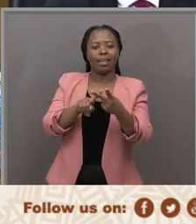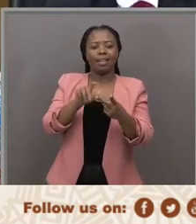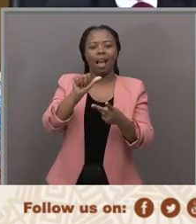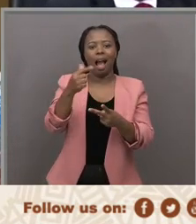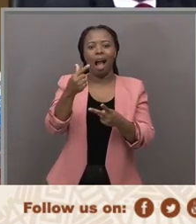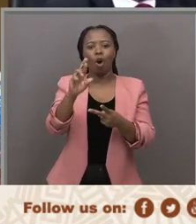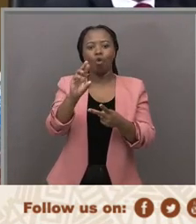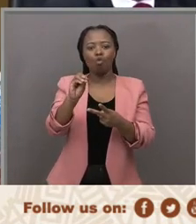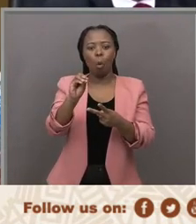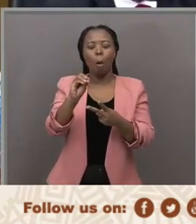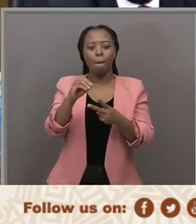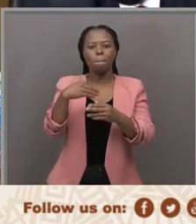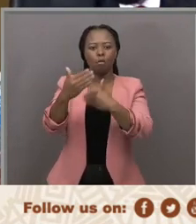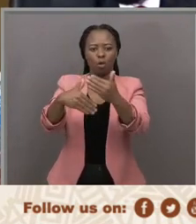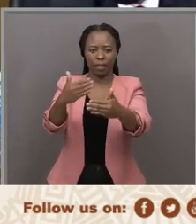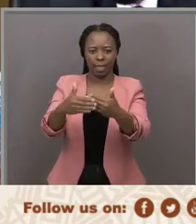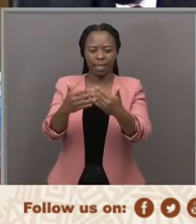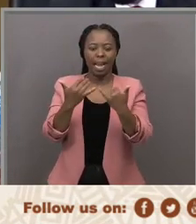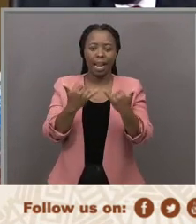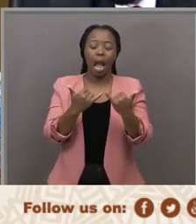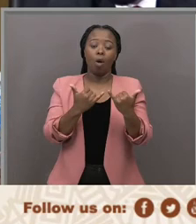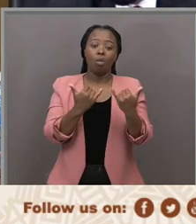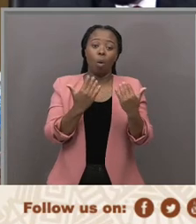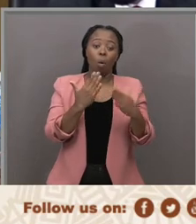with Sibanye Stillwater,